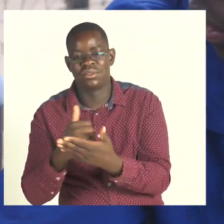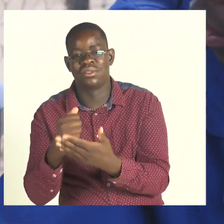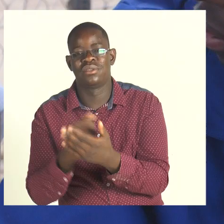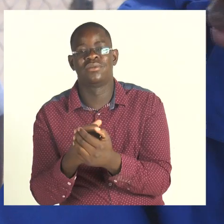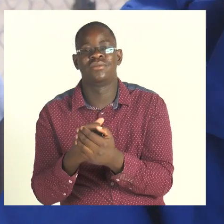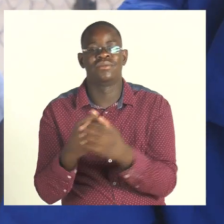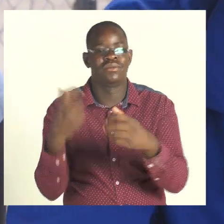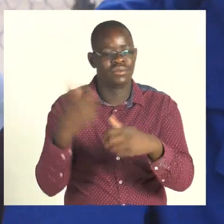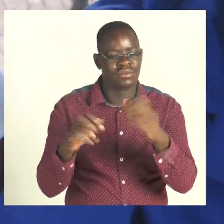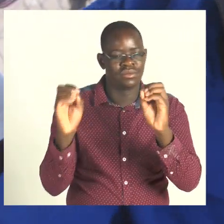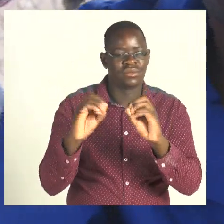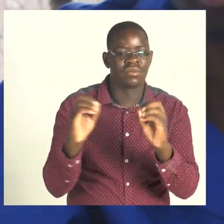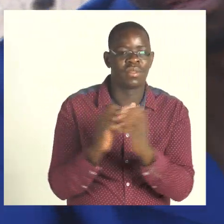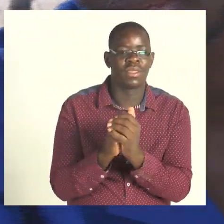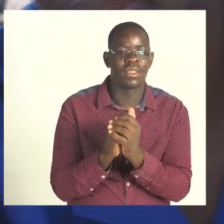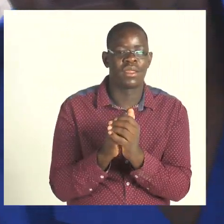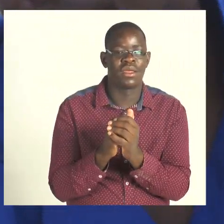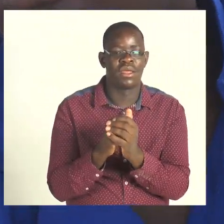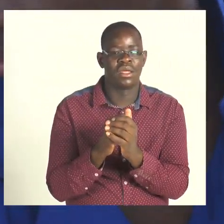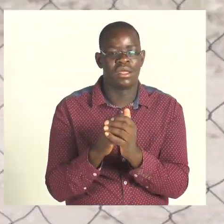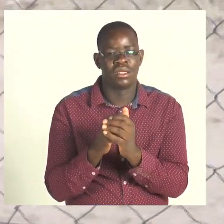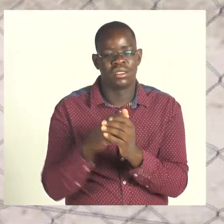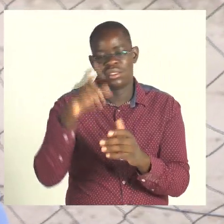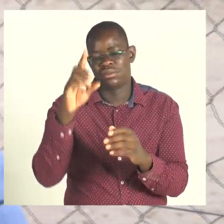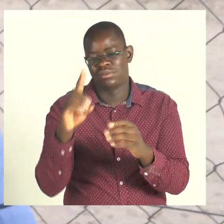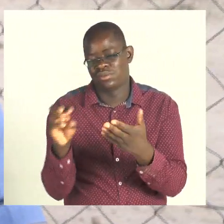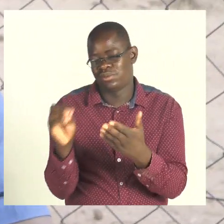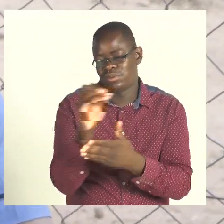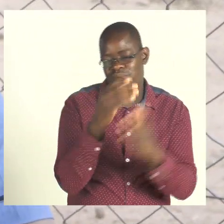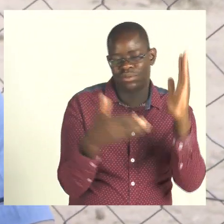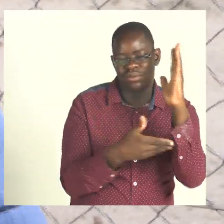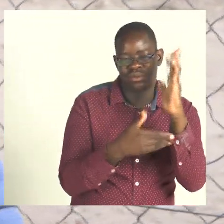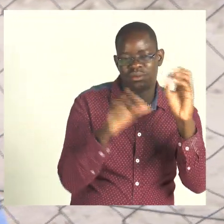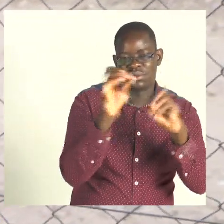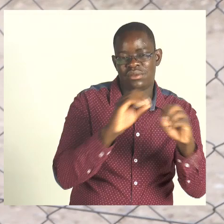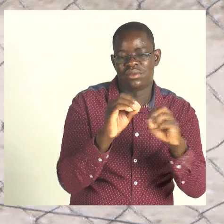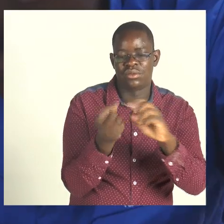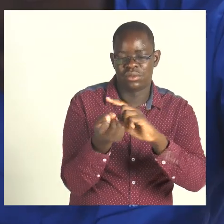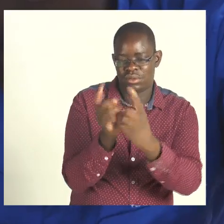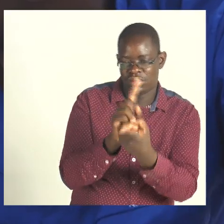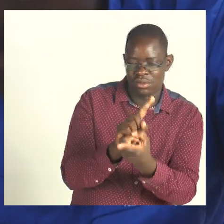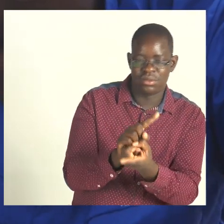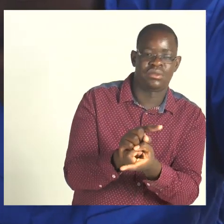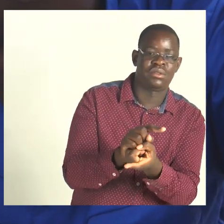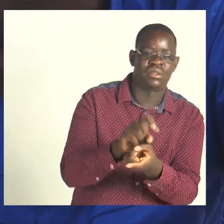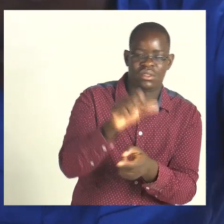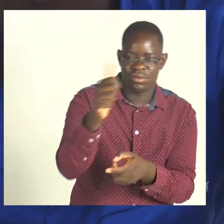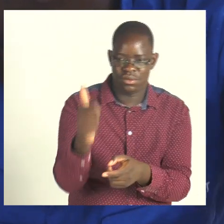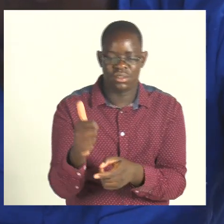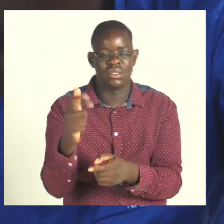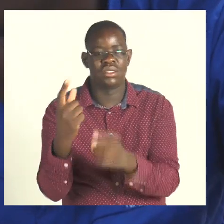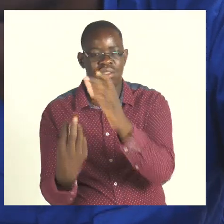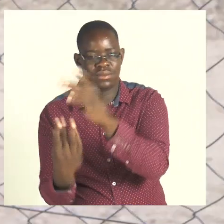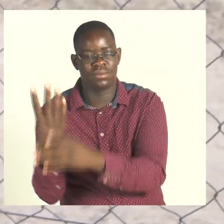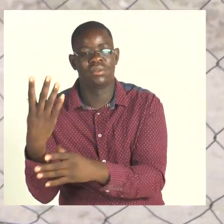erode the soil, and it will also not cause deforestation. We will be replacing the trees with other plants